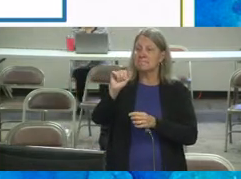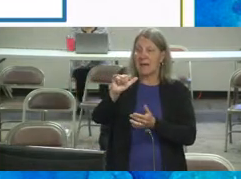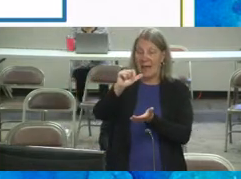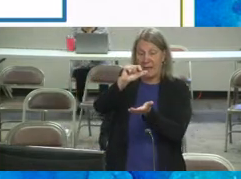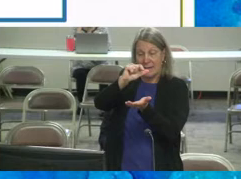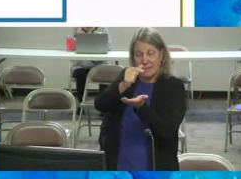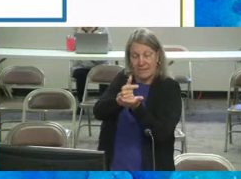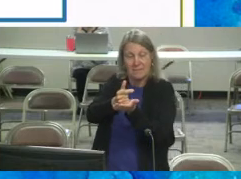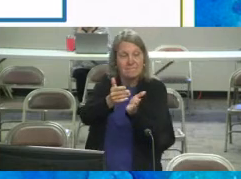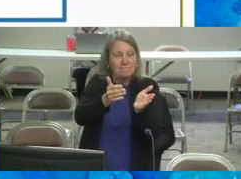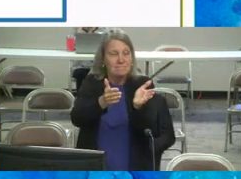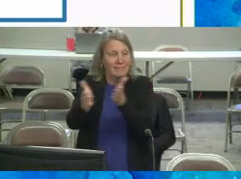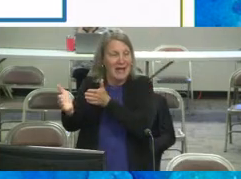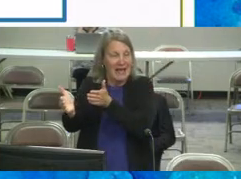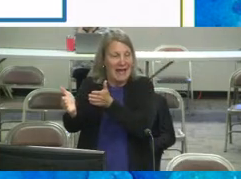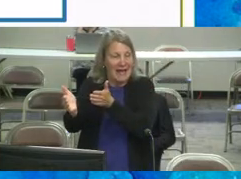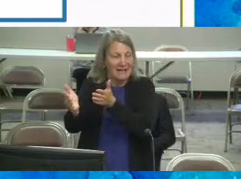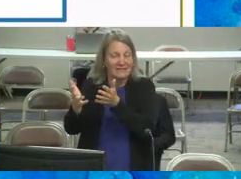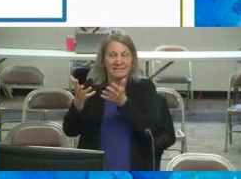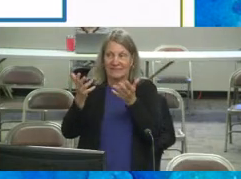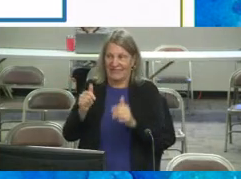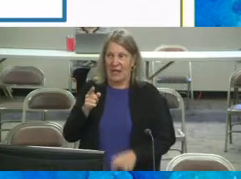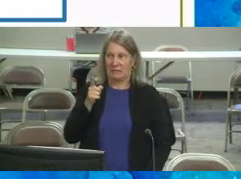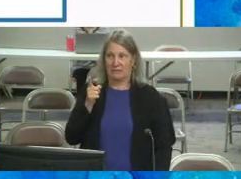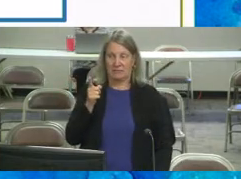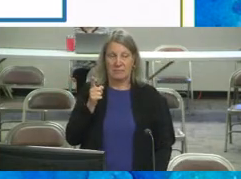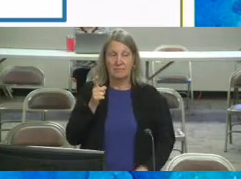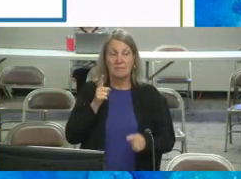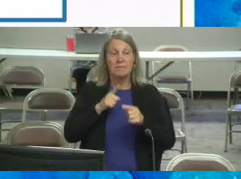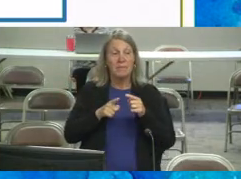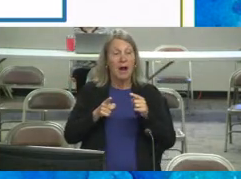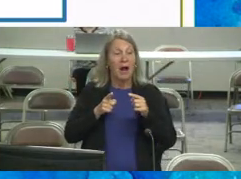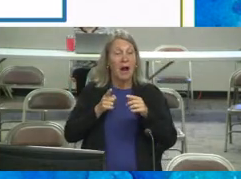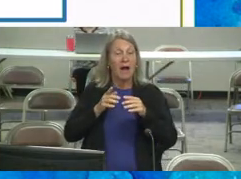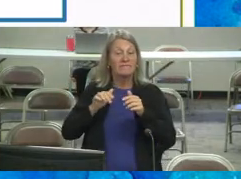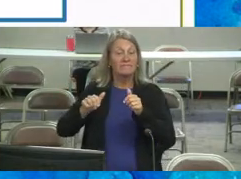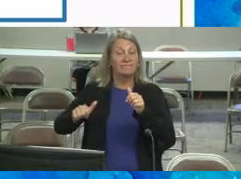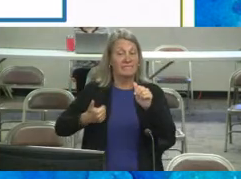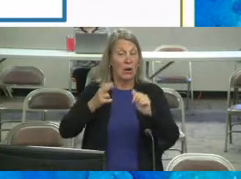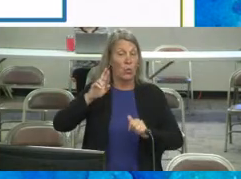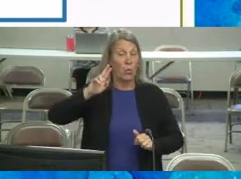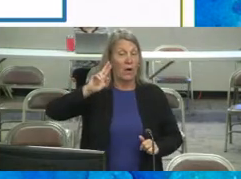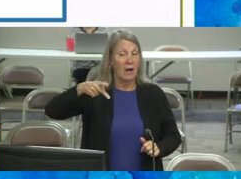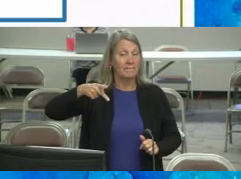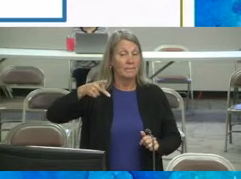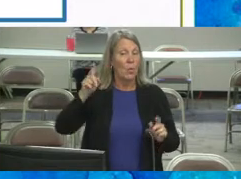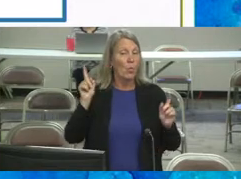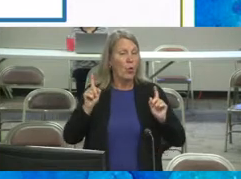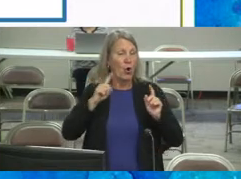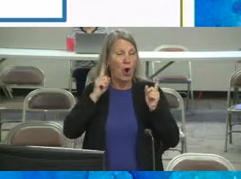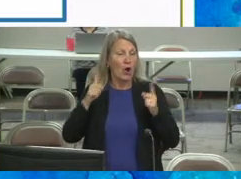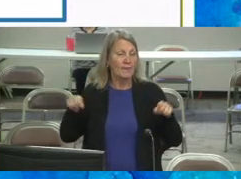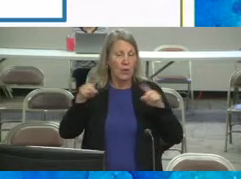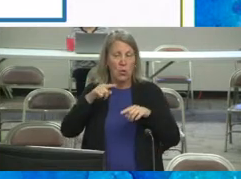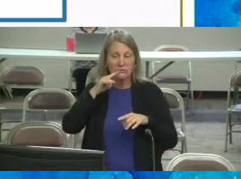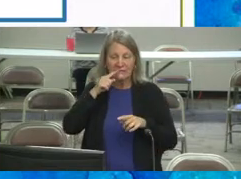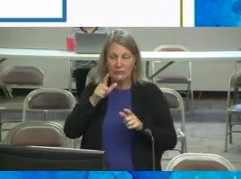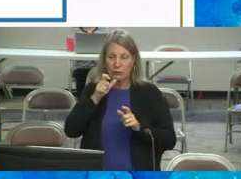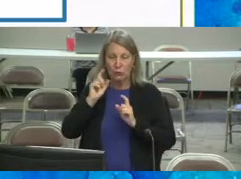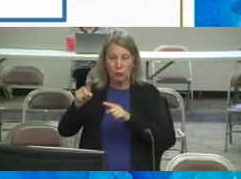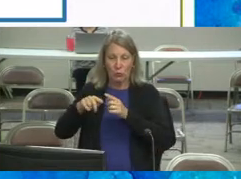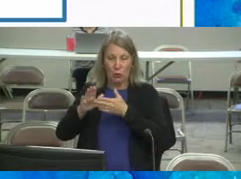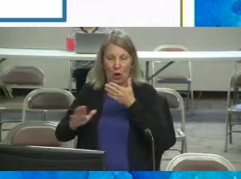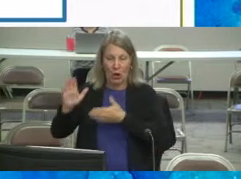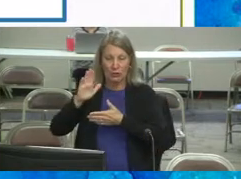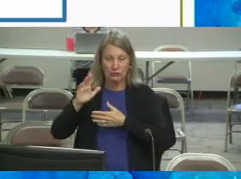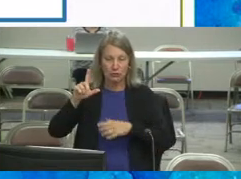this data is a little bit old you know in may they graduate and they I don't necessarily